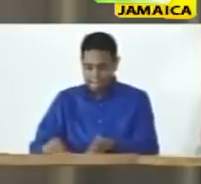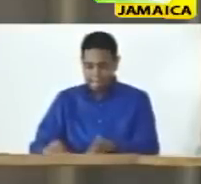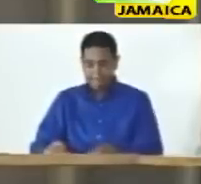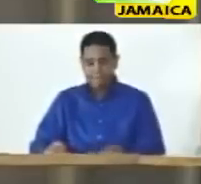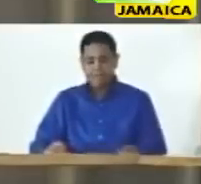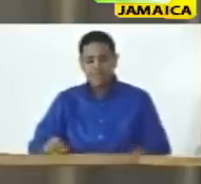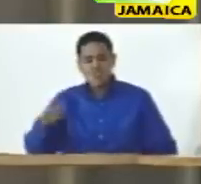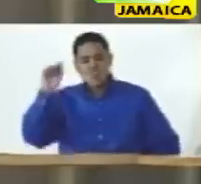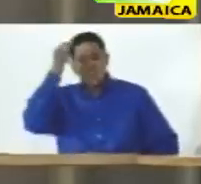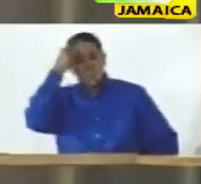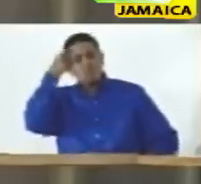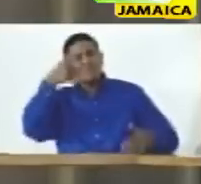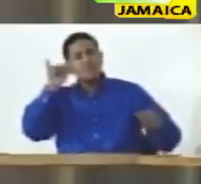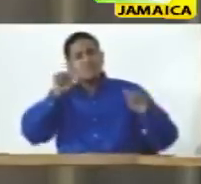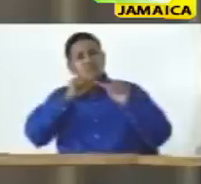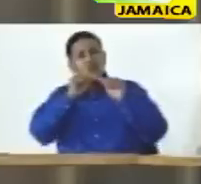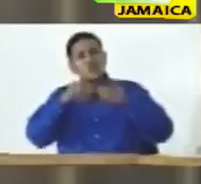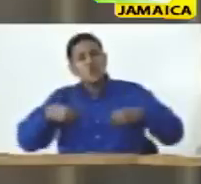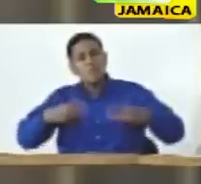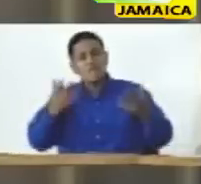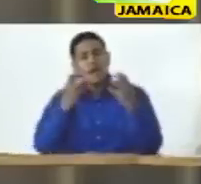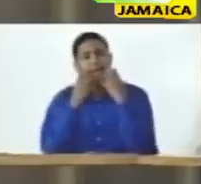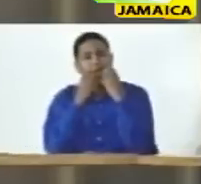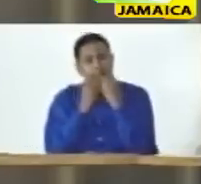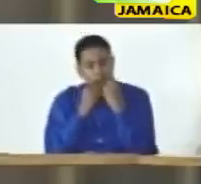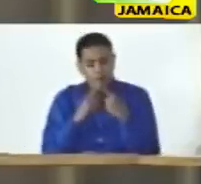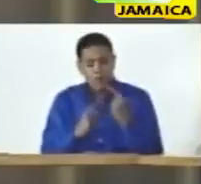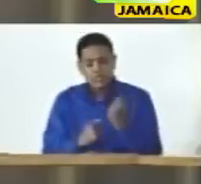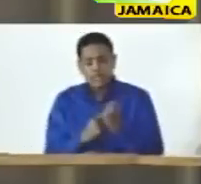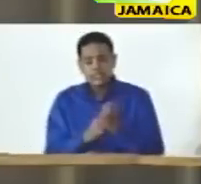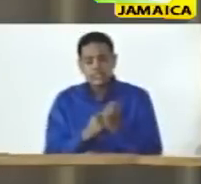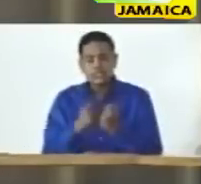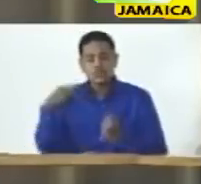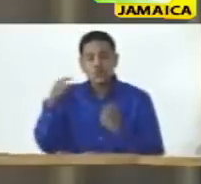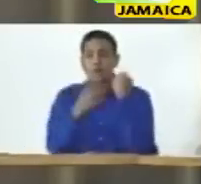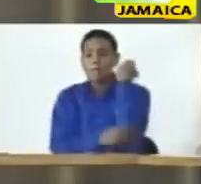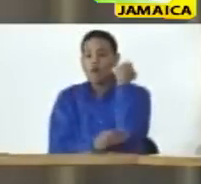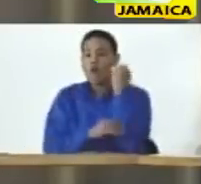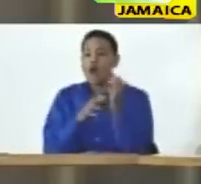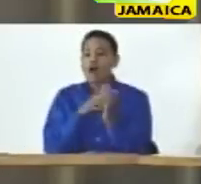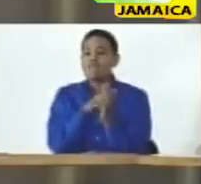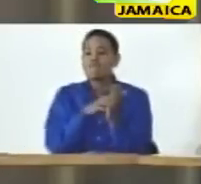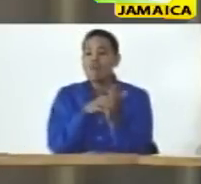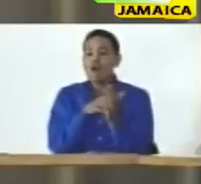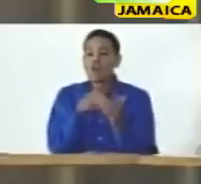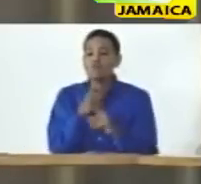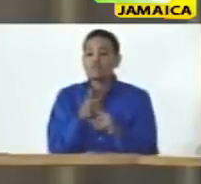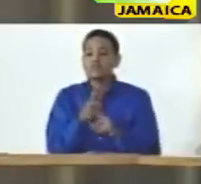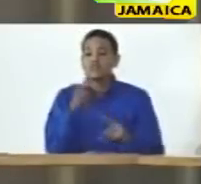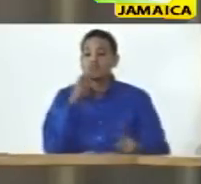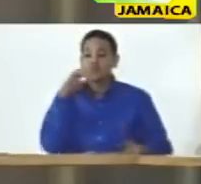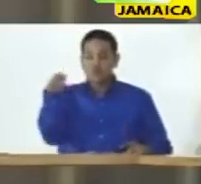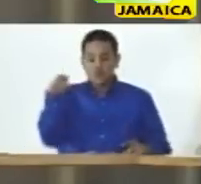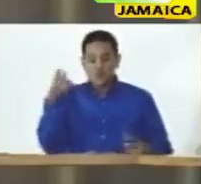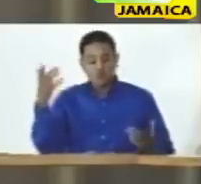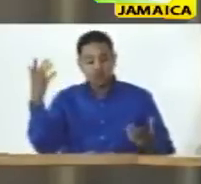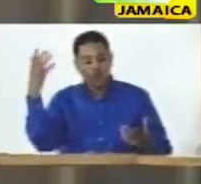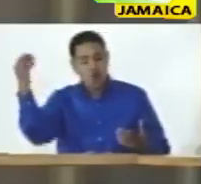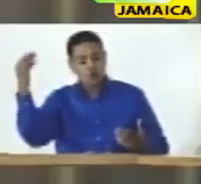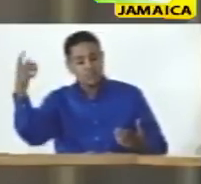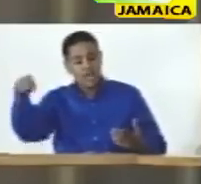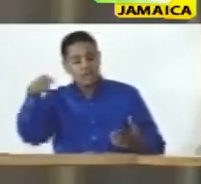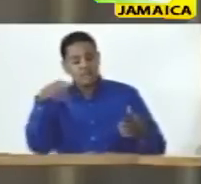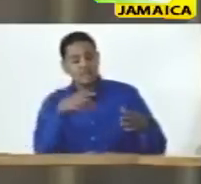The government continues to provide care and assistance to the poor and vulnerable who are outside of the